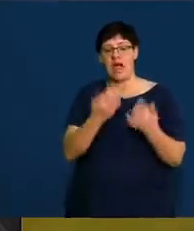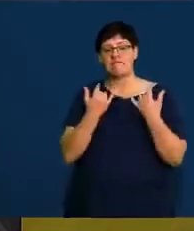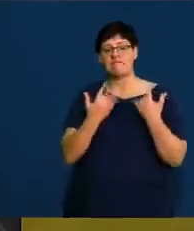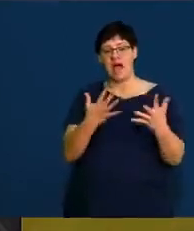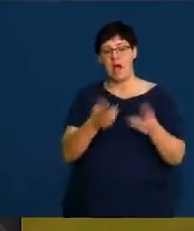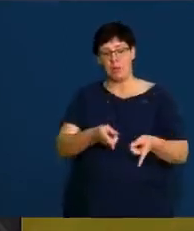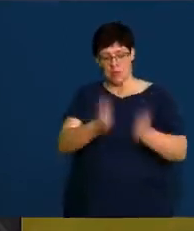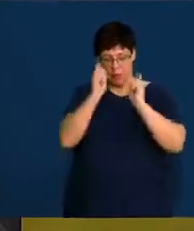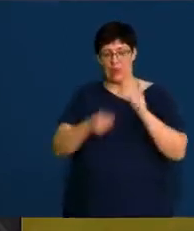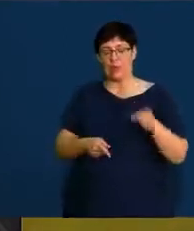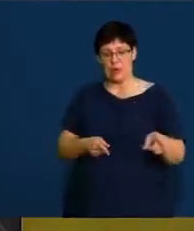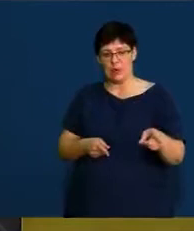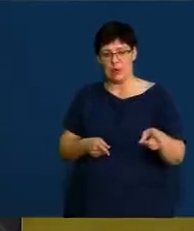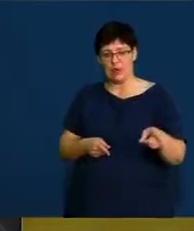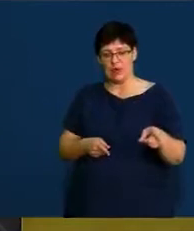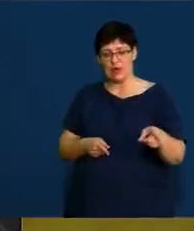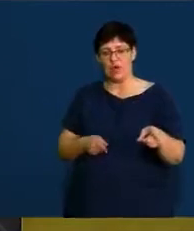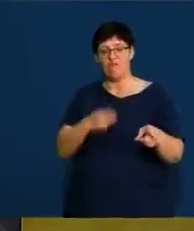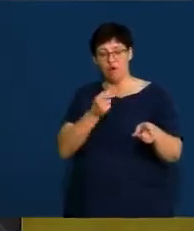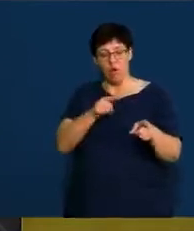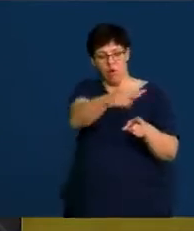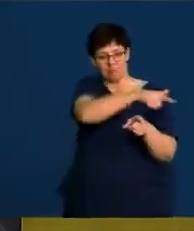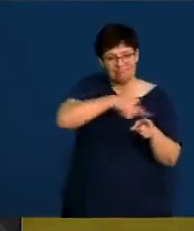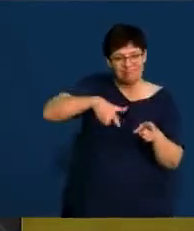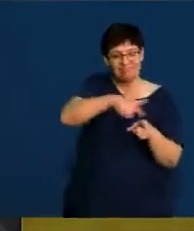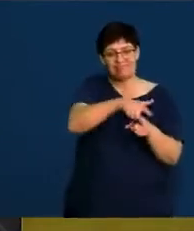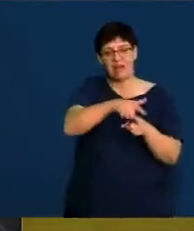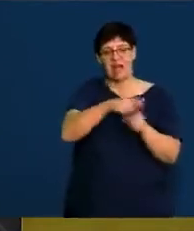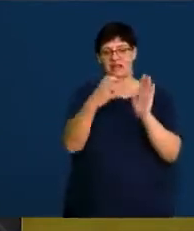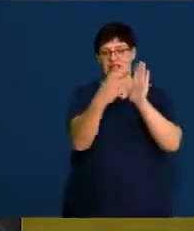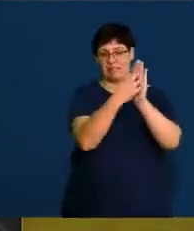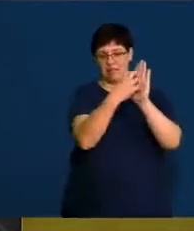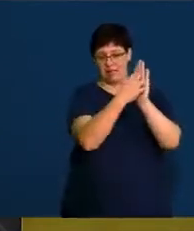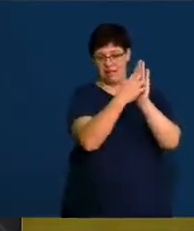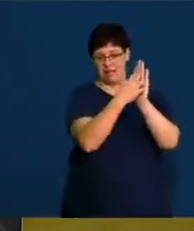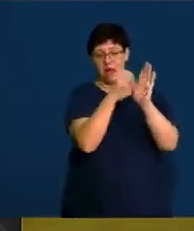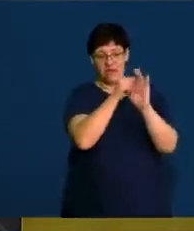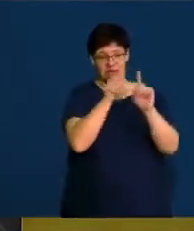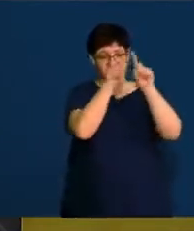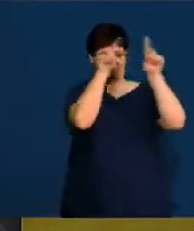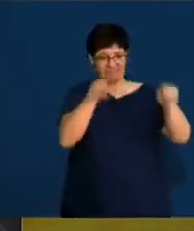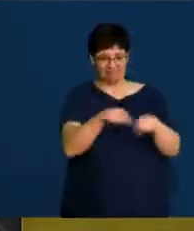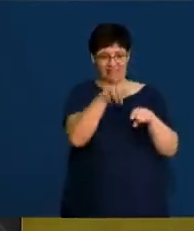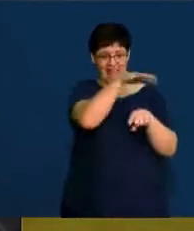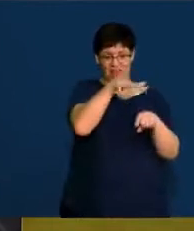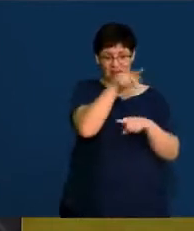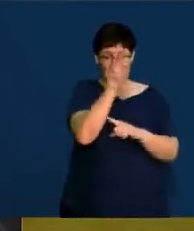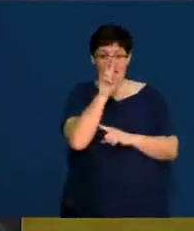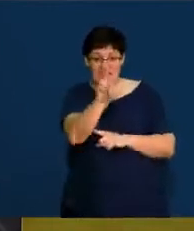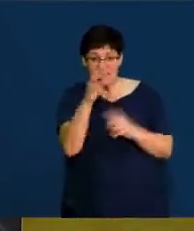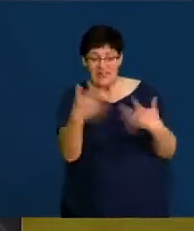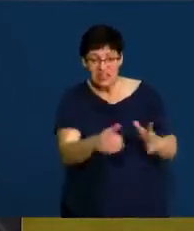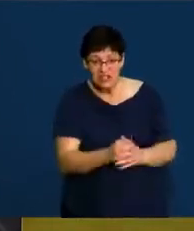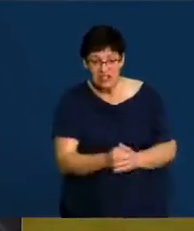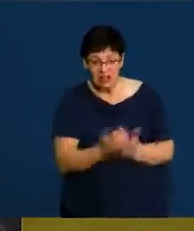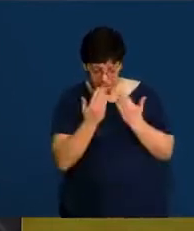hazards in terms of a location of a specific symbol in that location. Did you see that? Did you